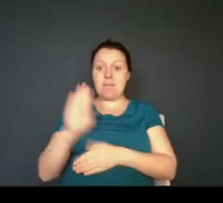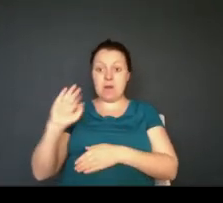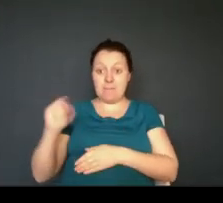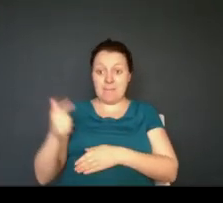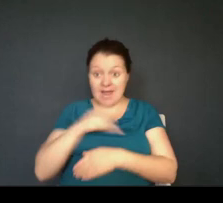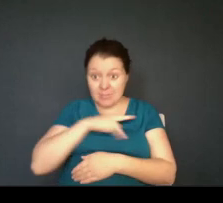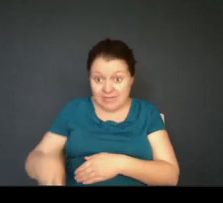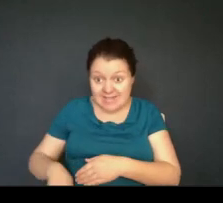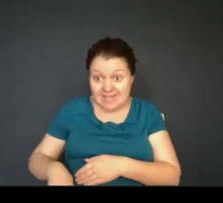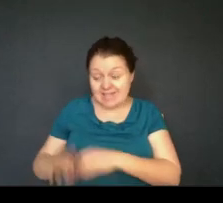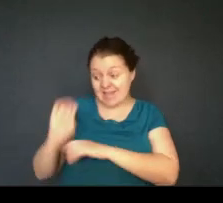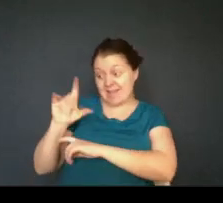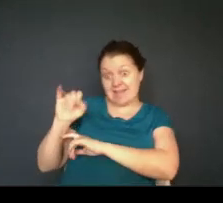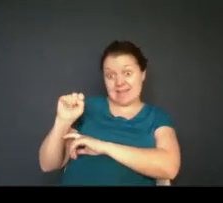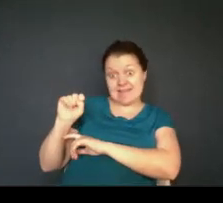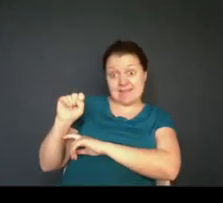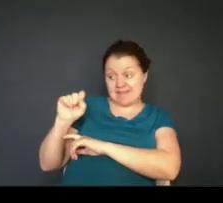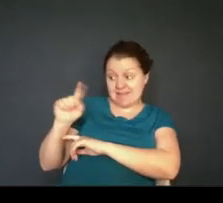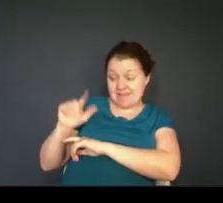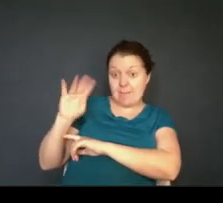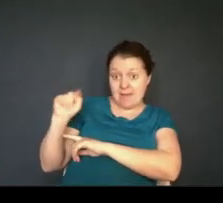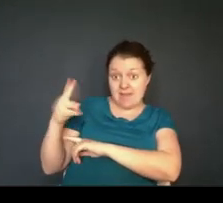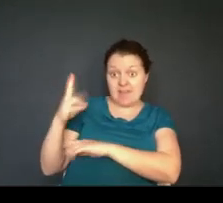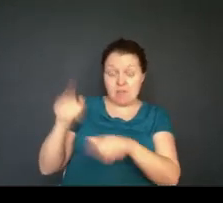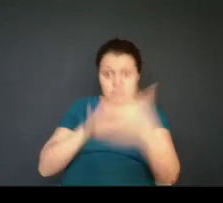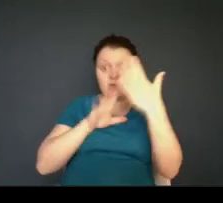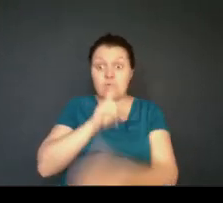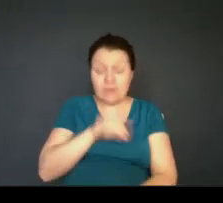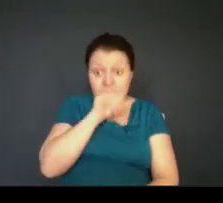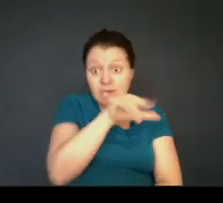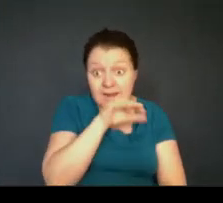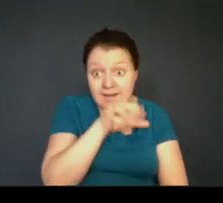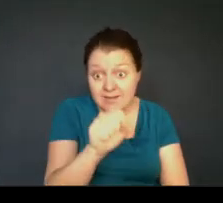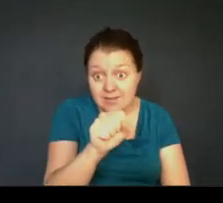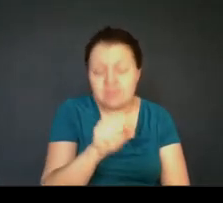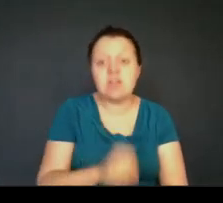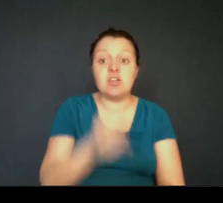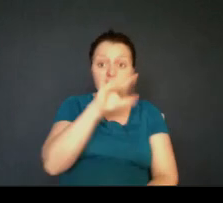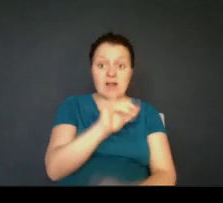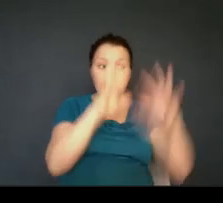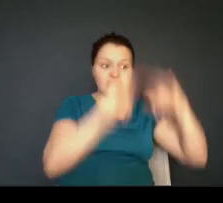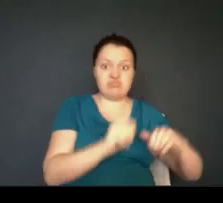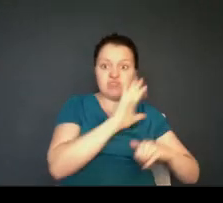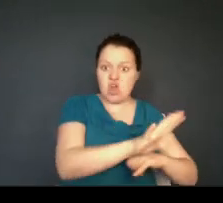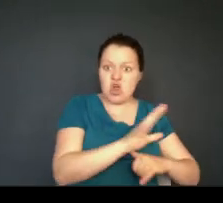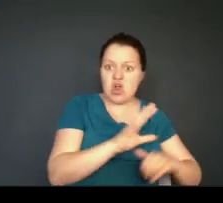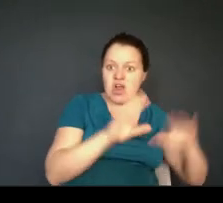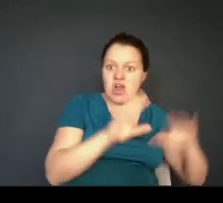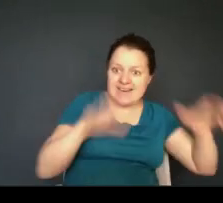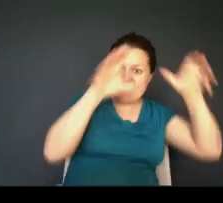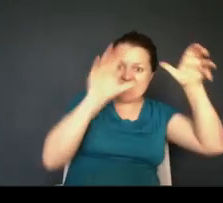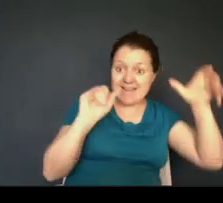She has a big problem, and a dragon smashed her castle and took Prince Ronald. Now, she overcame that dragon,